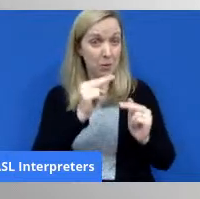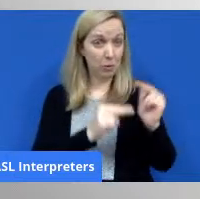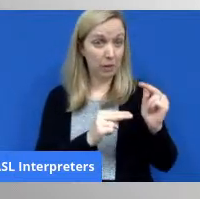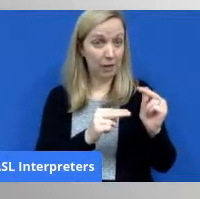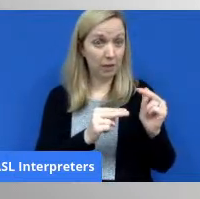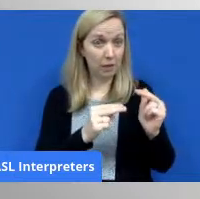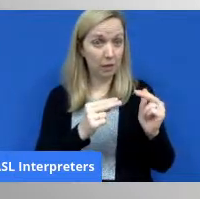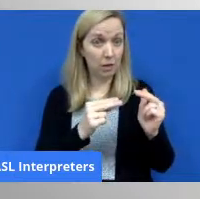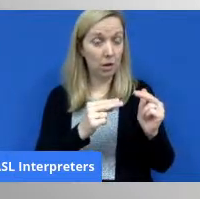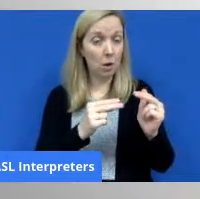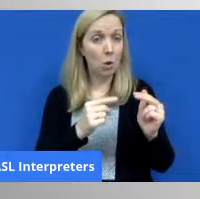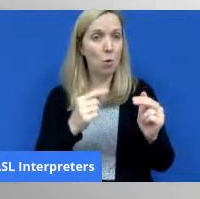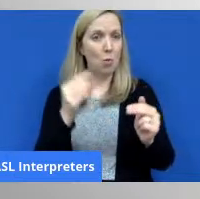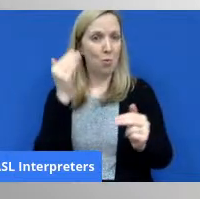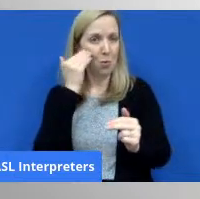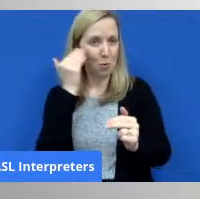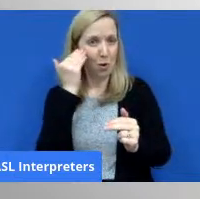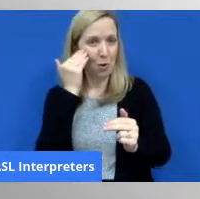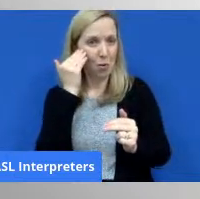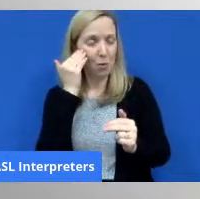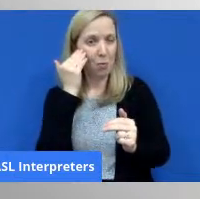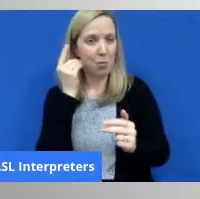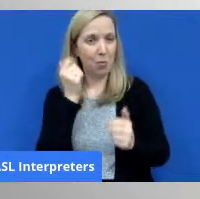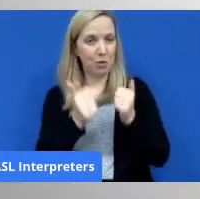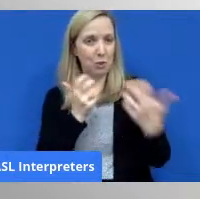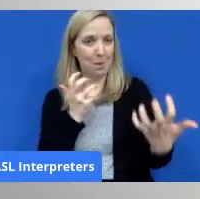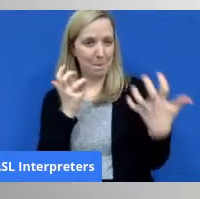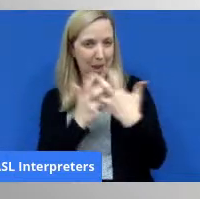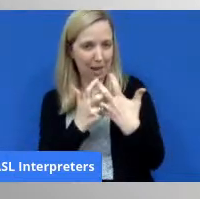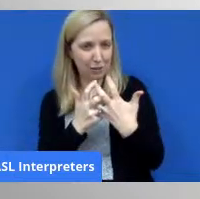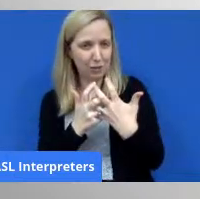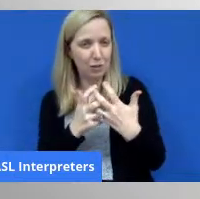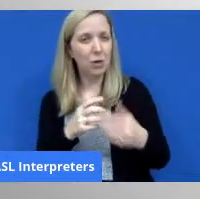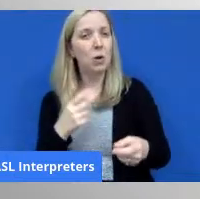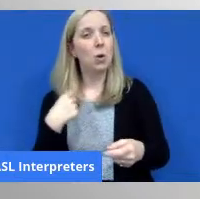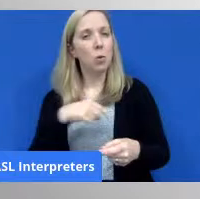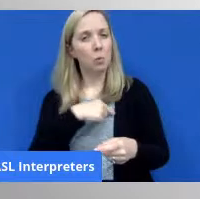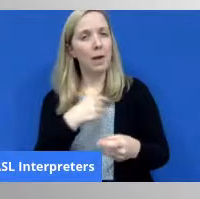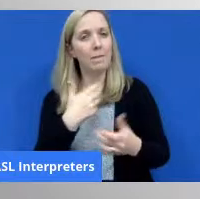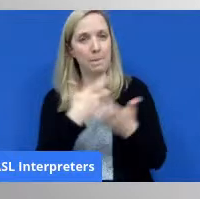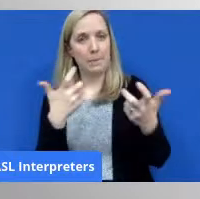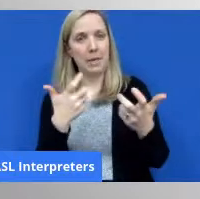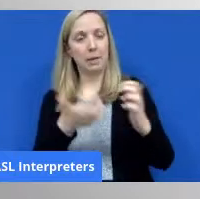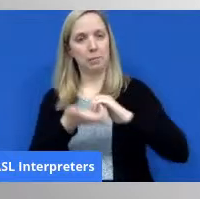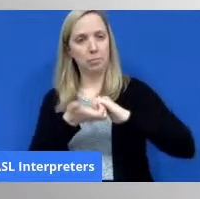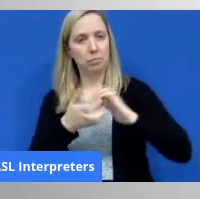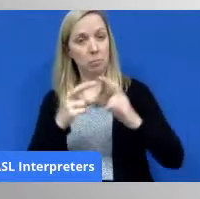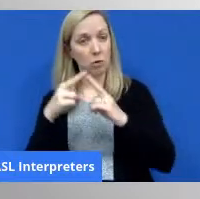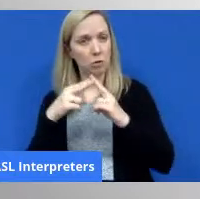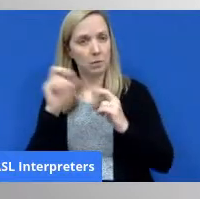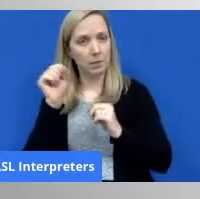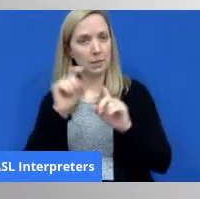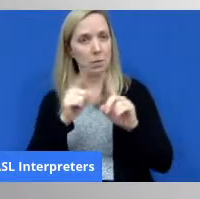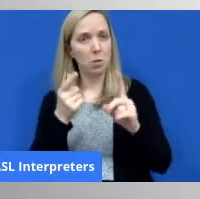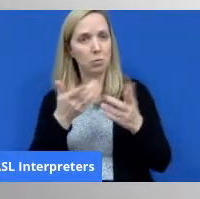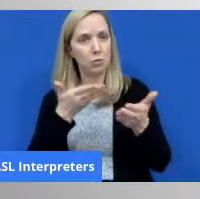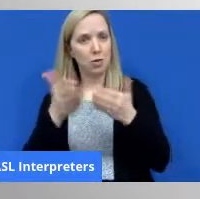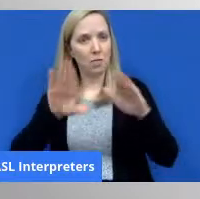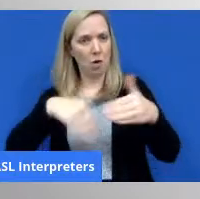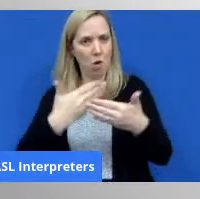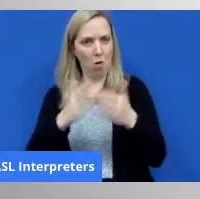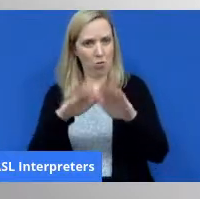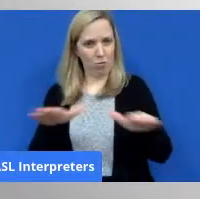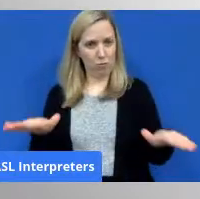because one, we have a partnership, but bigger than that, we're serving all of our children. So I agree with you. I mean, it's exciting,